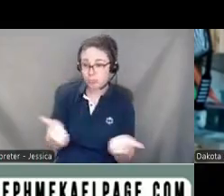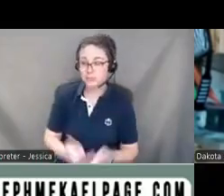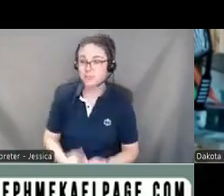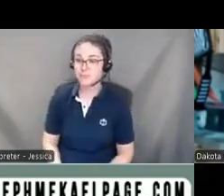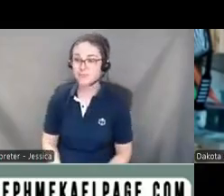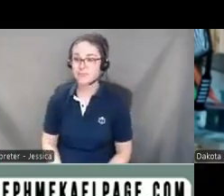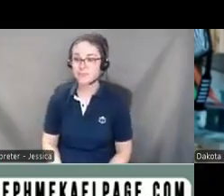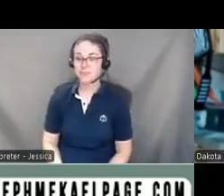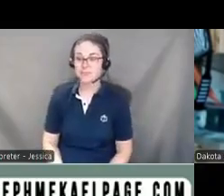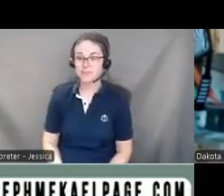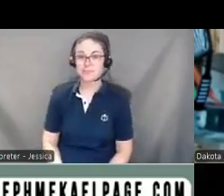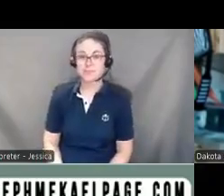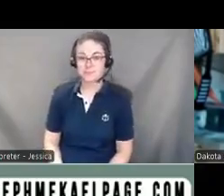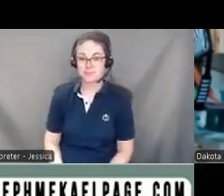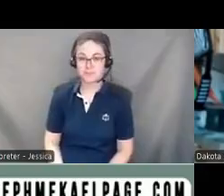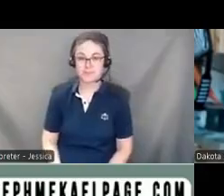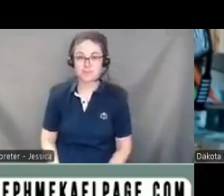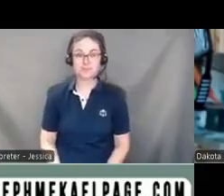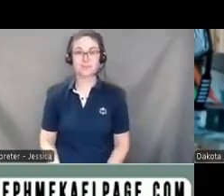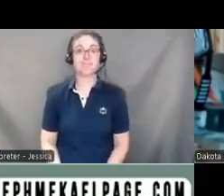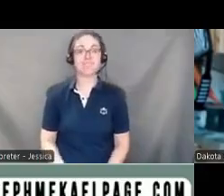in the chat.